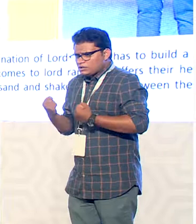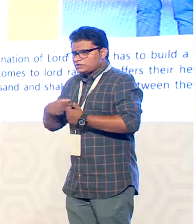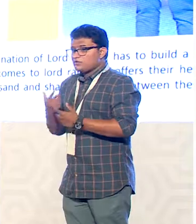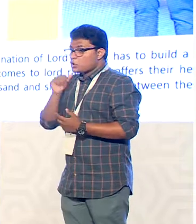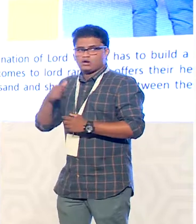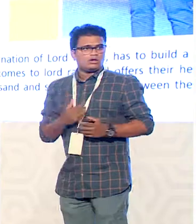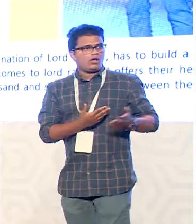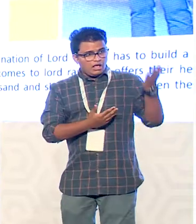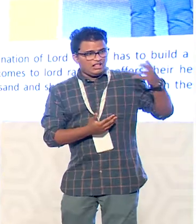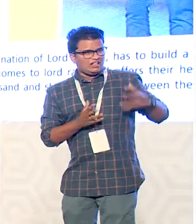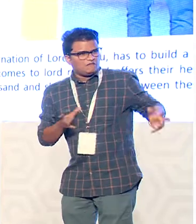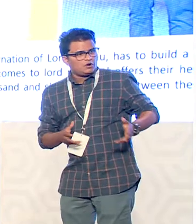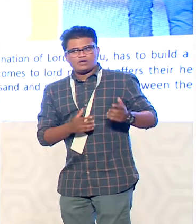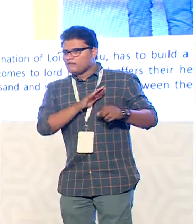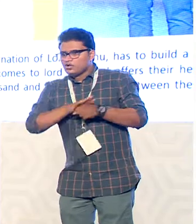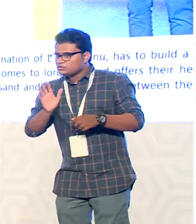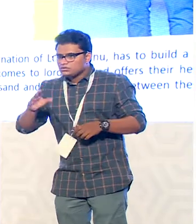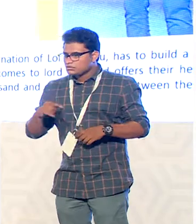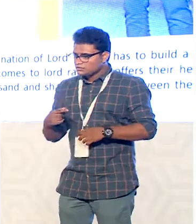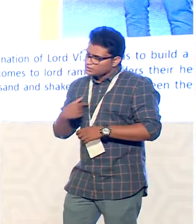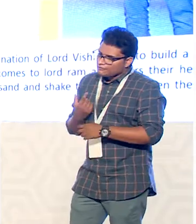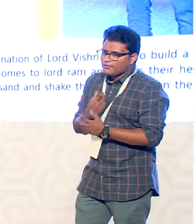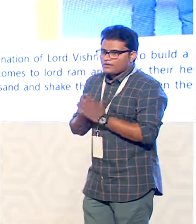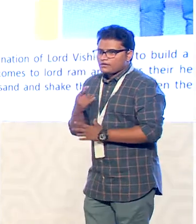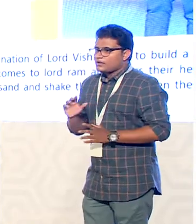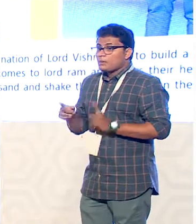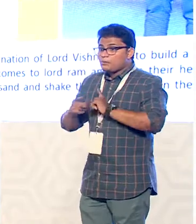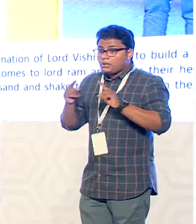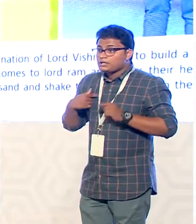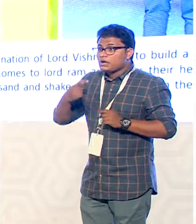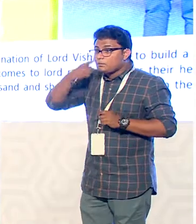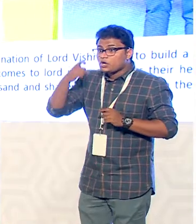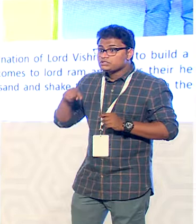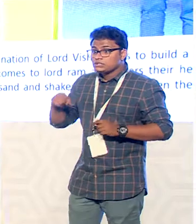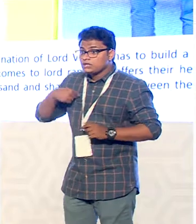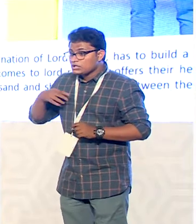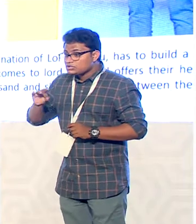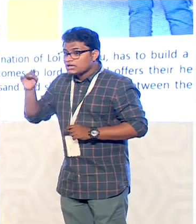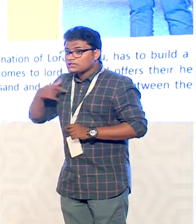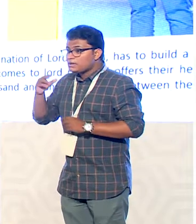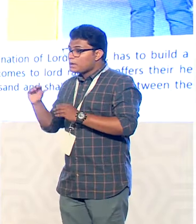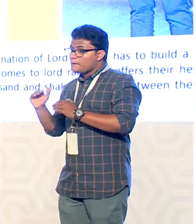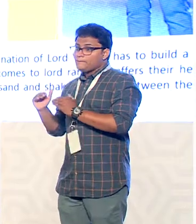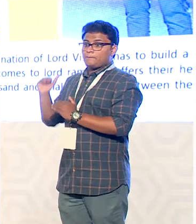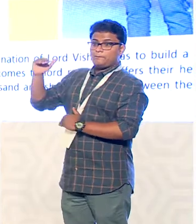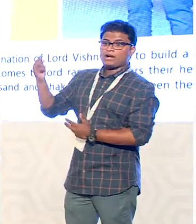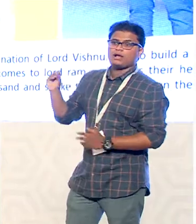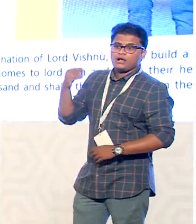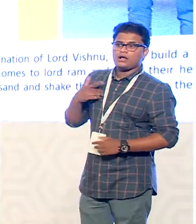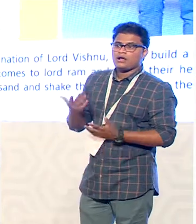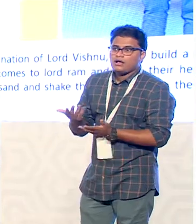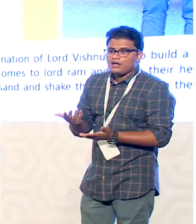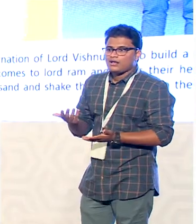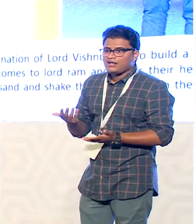pity, not even out of compassion, but because it's a chance to be greater than ourselves. Because